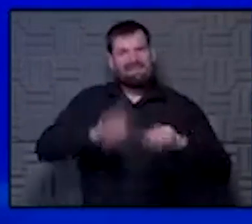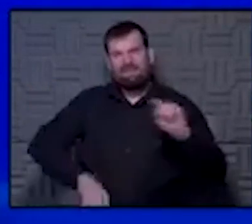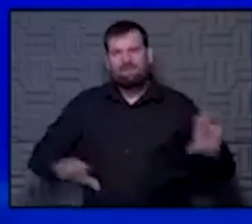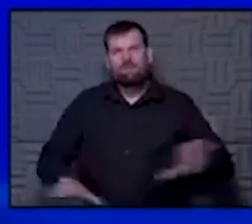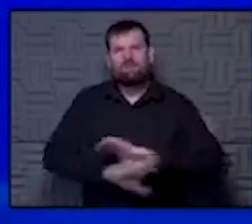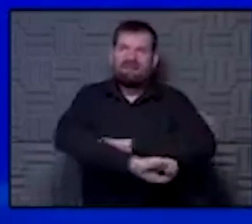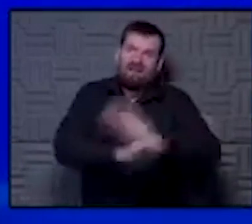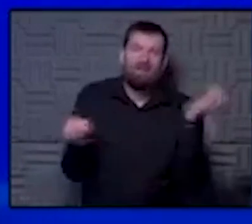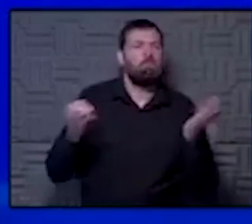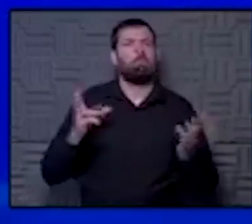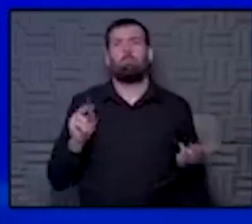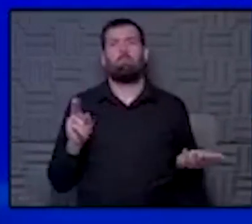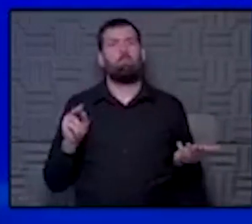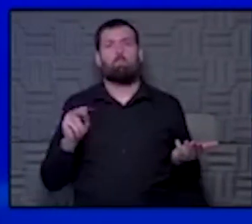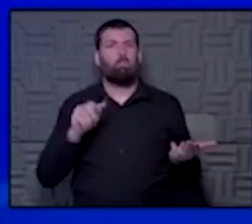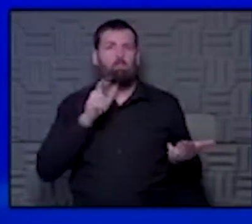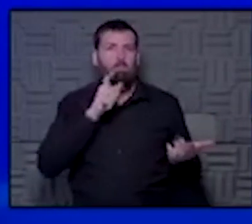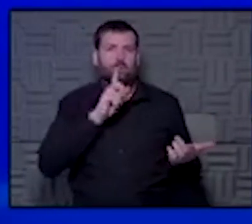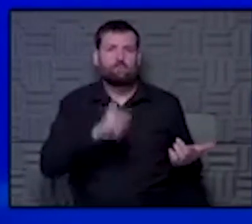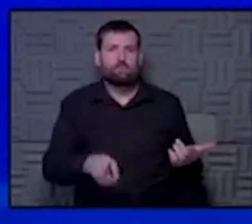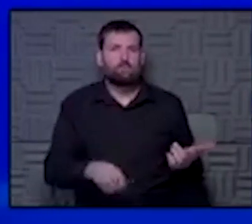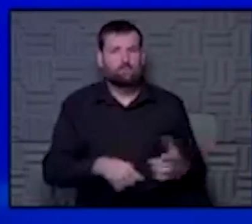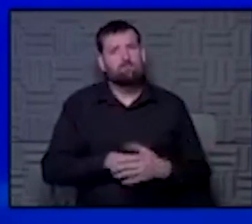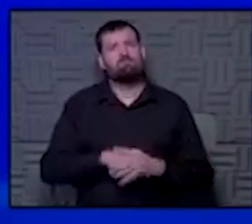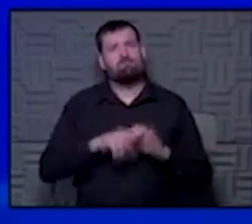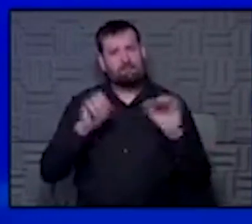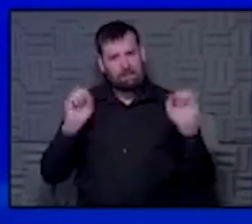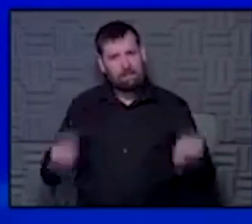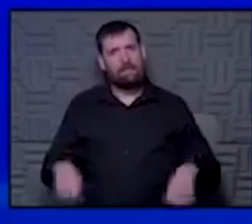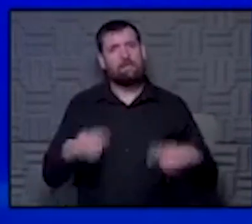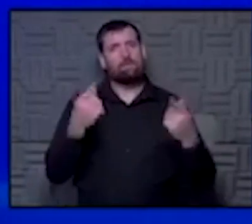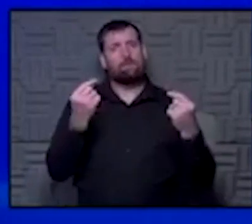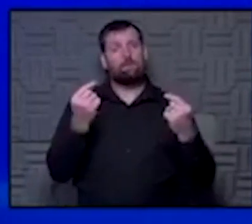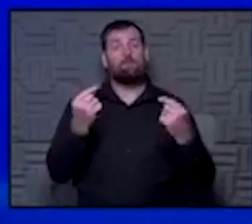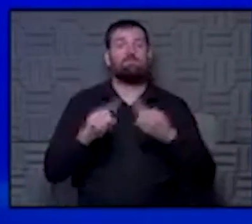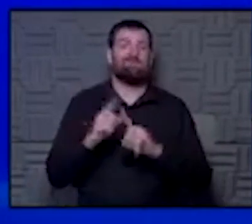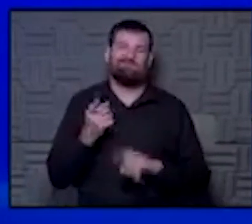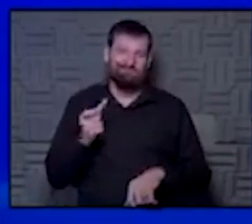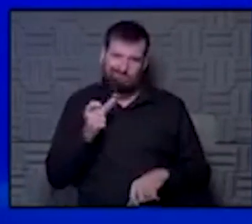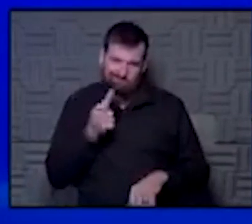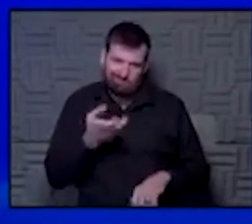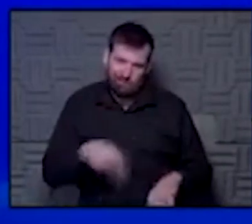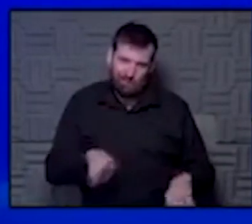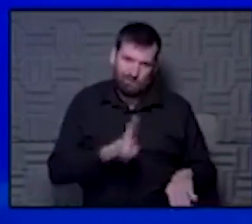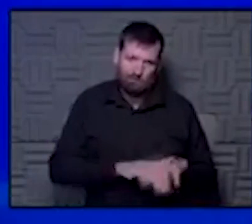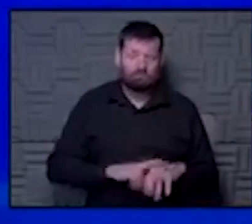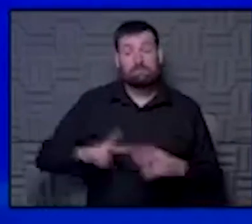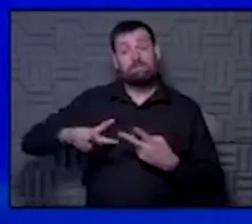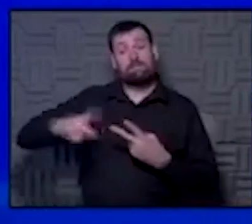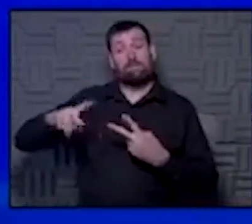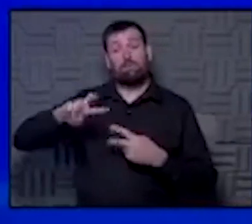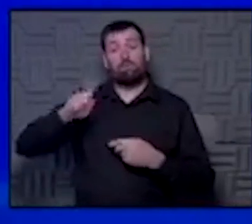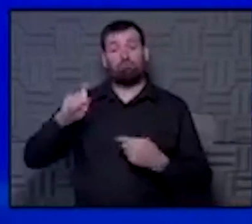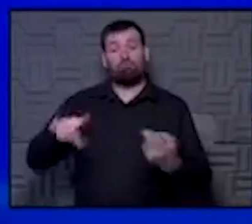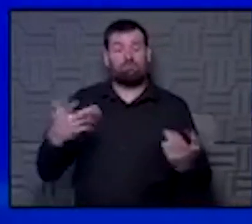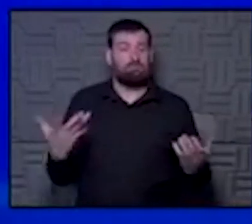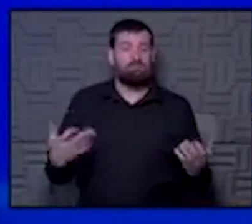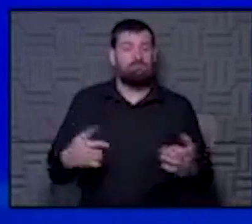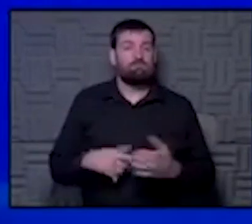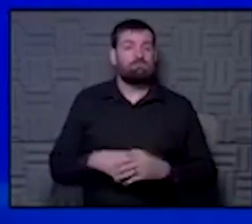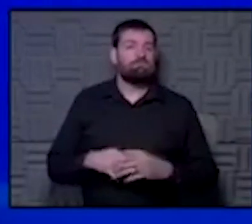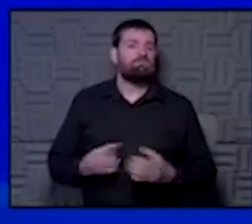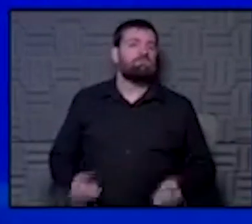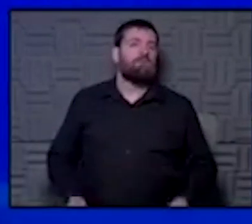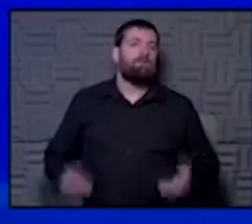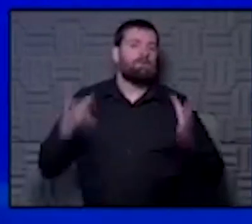anything. That isn't true. You get to do some things, it's just not normal. So then you ask a second question. How much can we